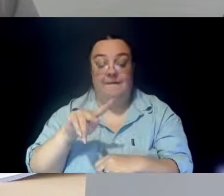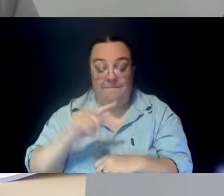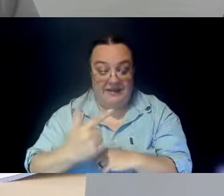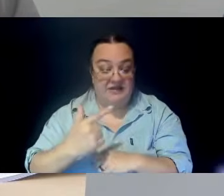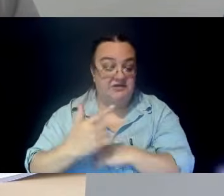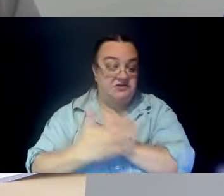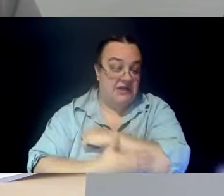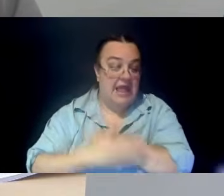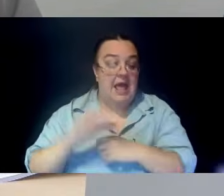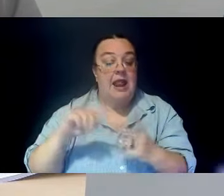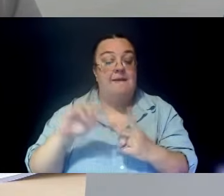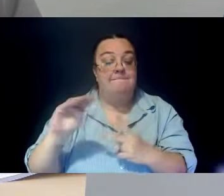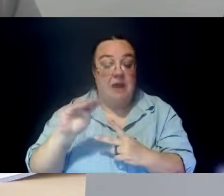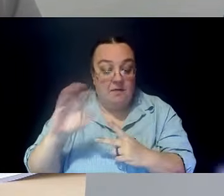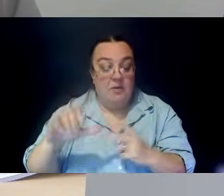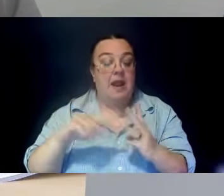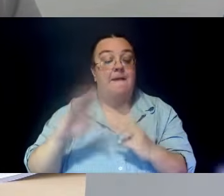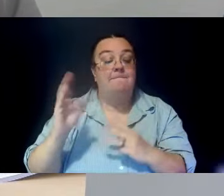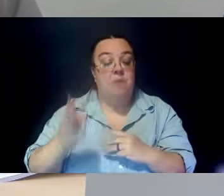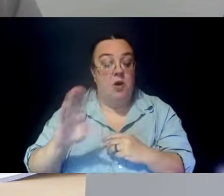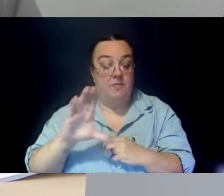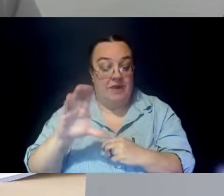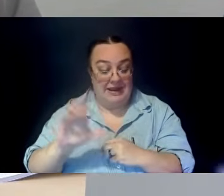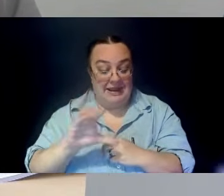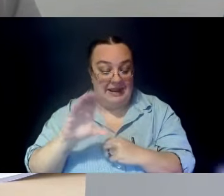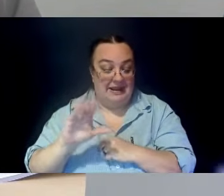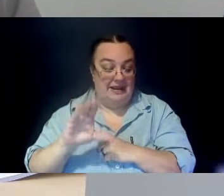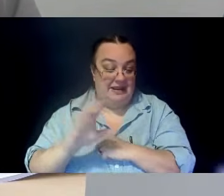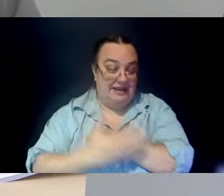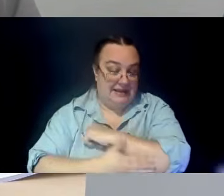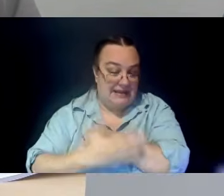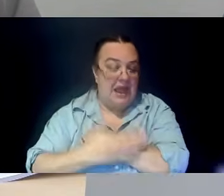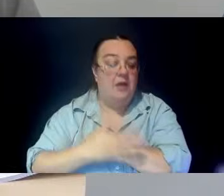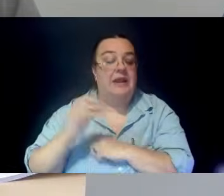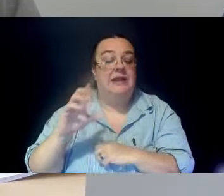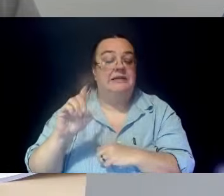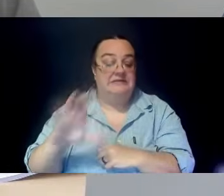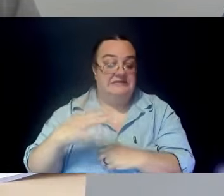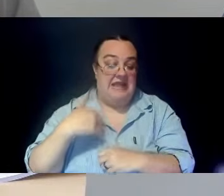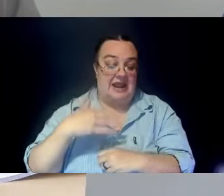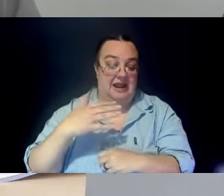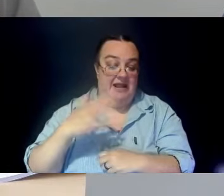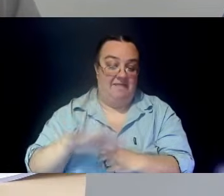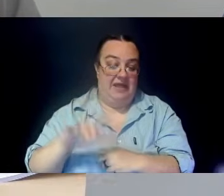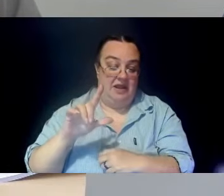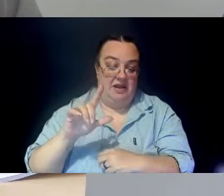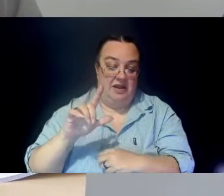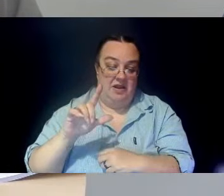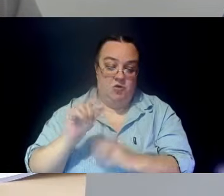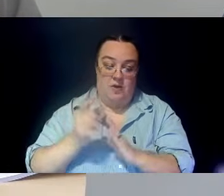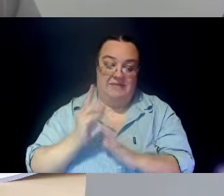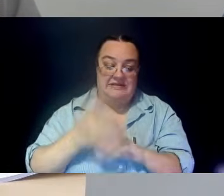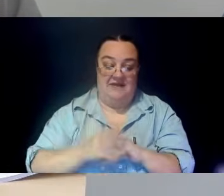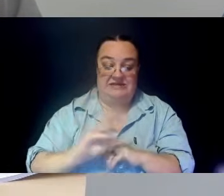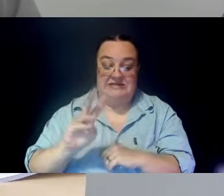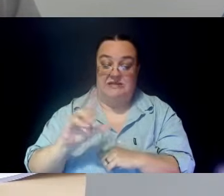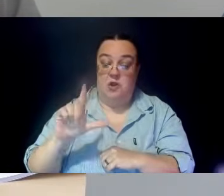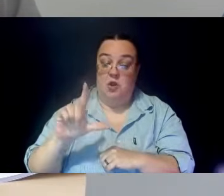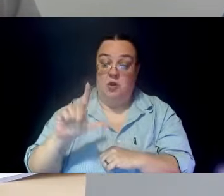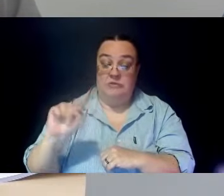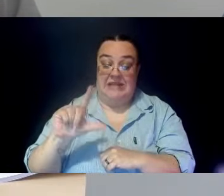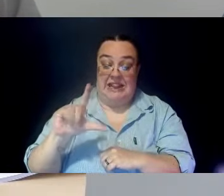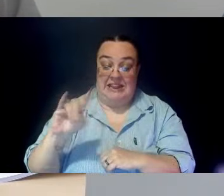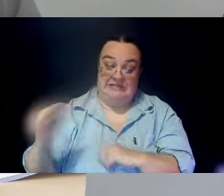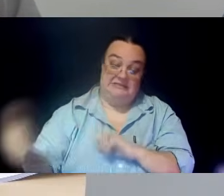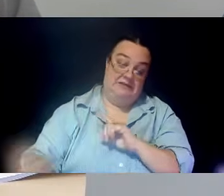County and D.C. And at about 20 after 6, Lieutenant Gleason walked into my office and said, "Chief, we got a problem." And I said, "Well, what do we